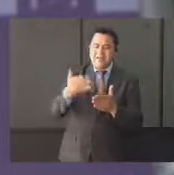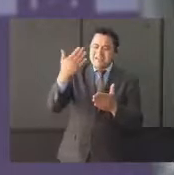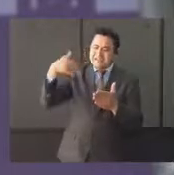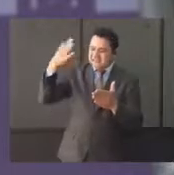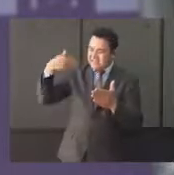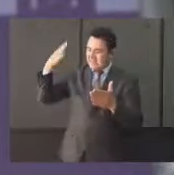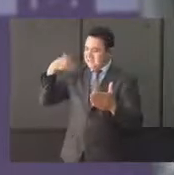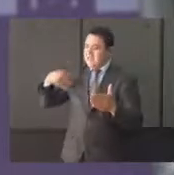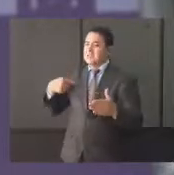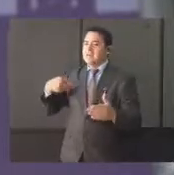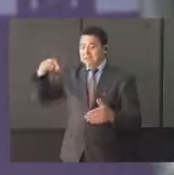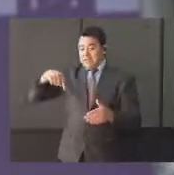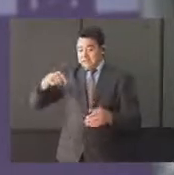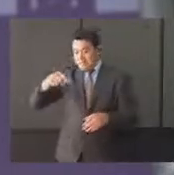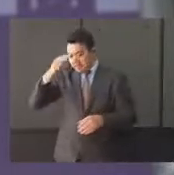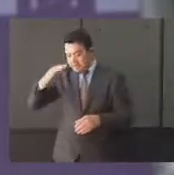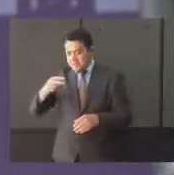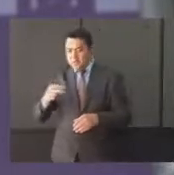very low, less than